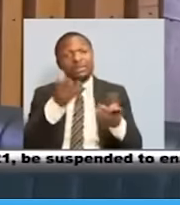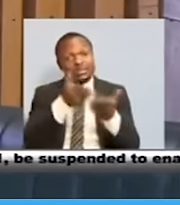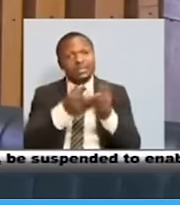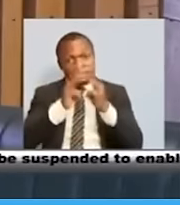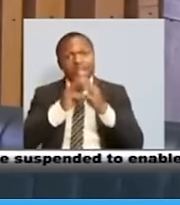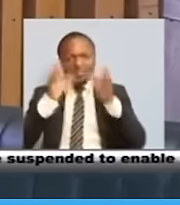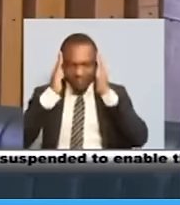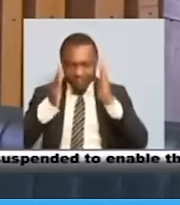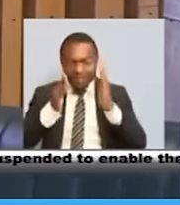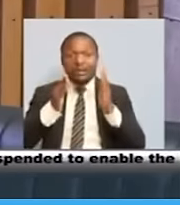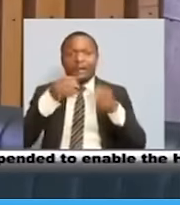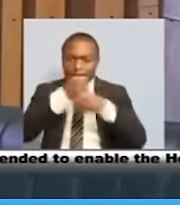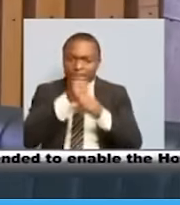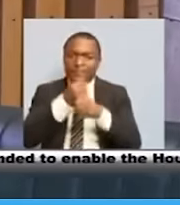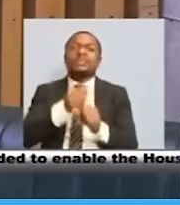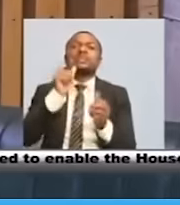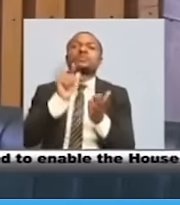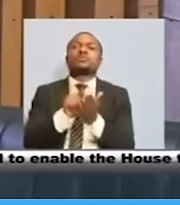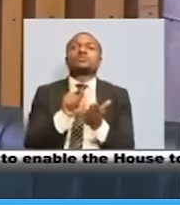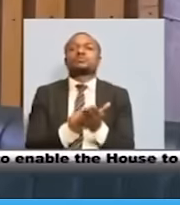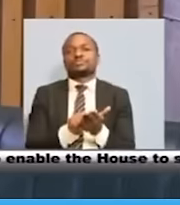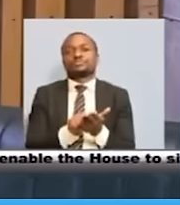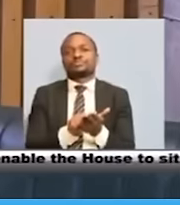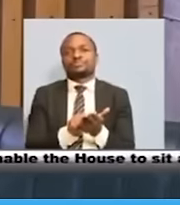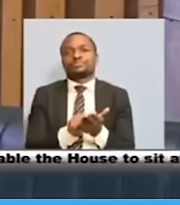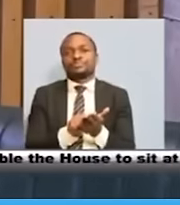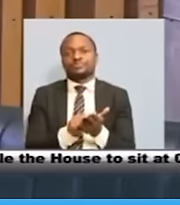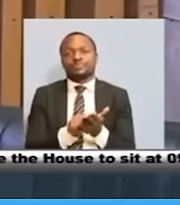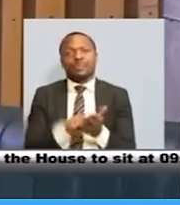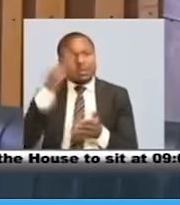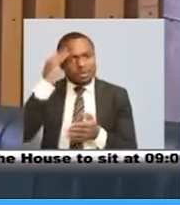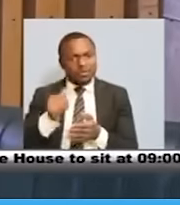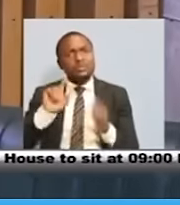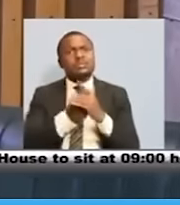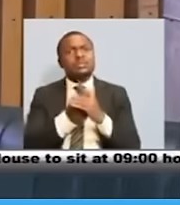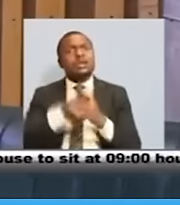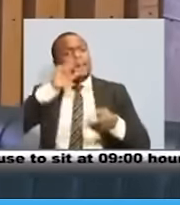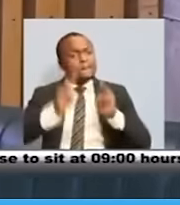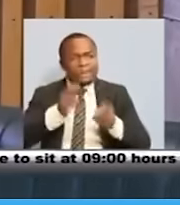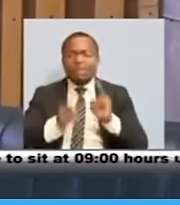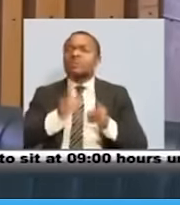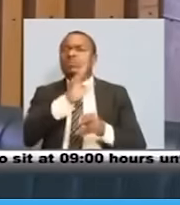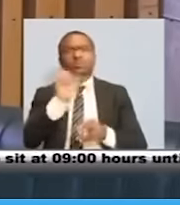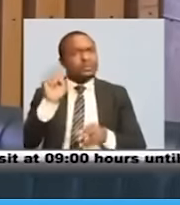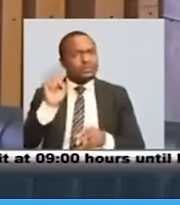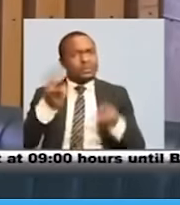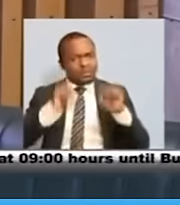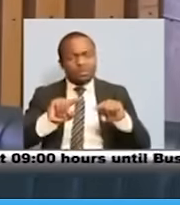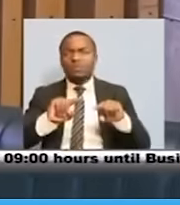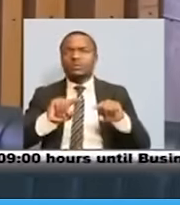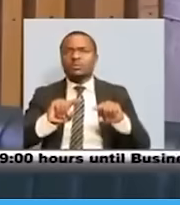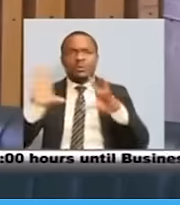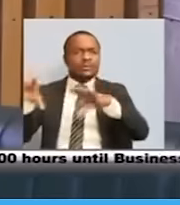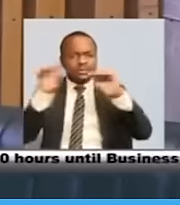of legislating, formulating laws, as it were. Why should we start rushing into bills when we are going to